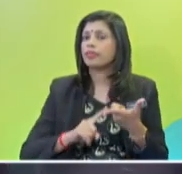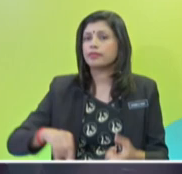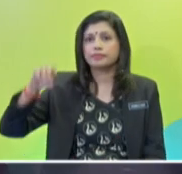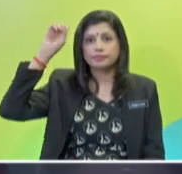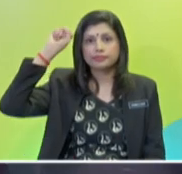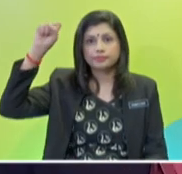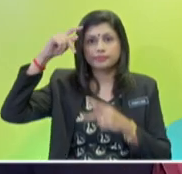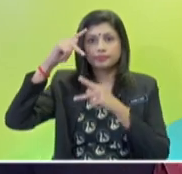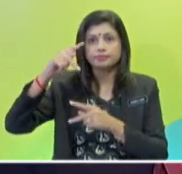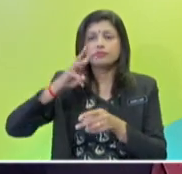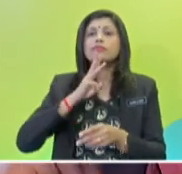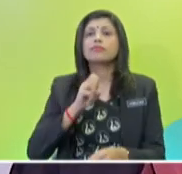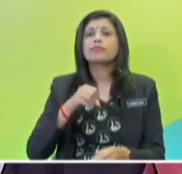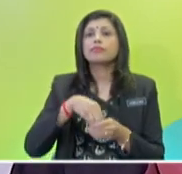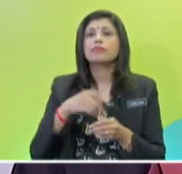garden.